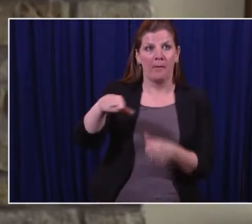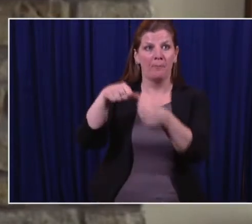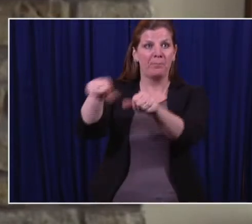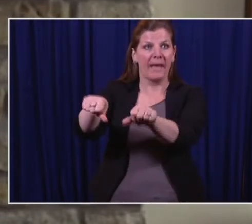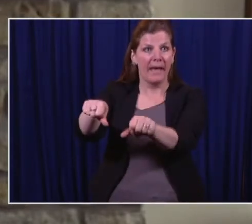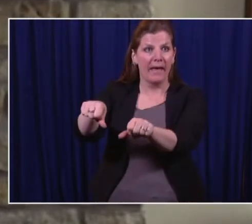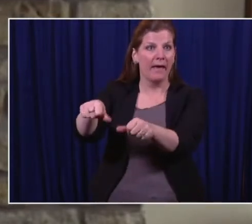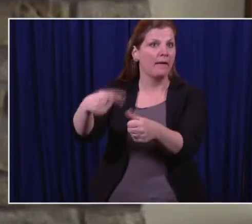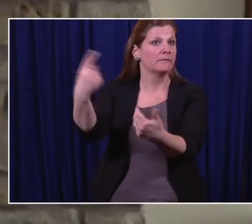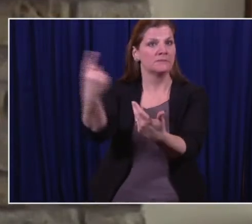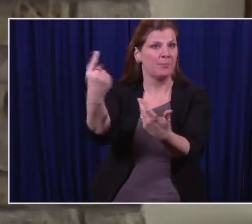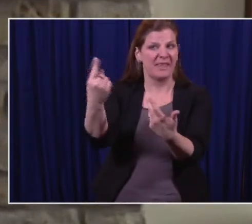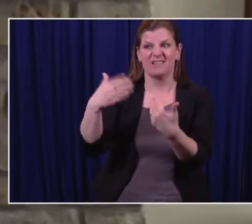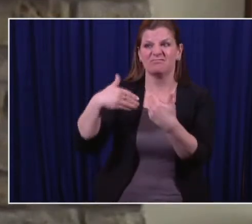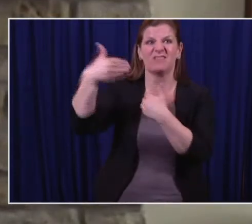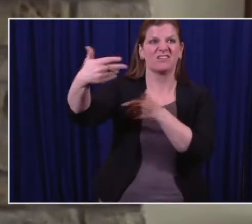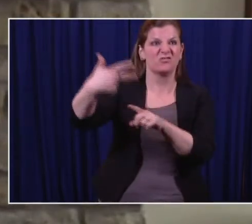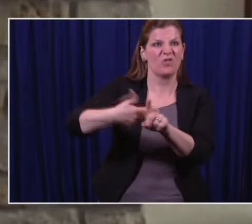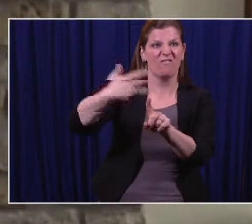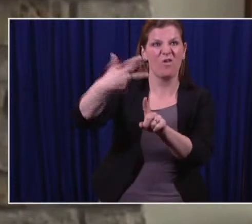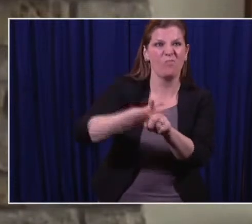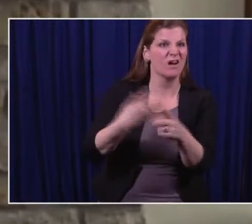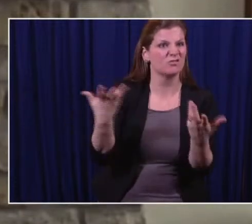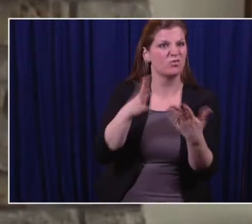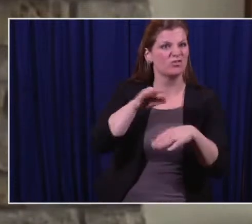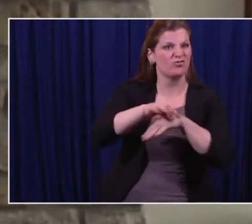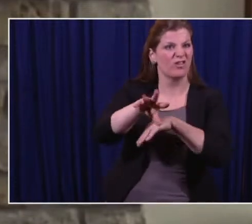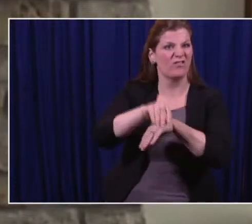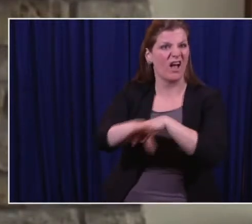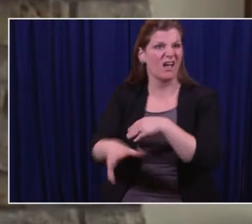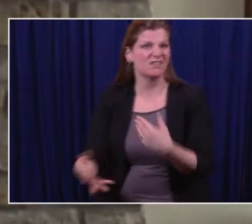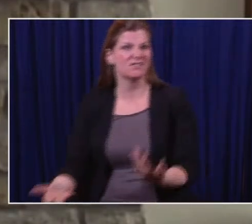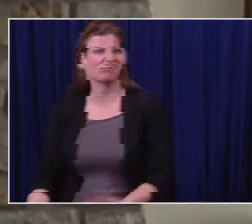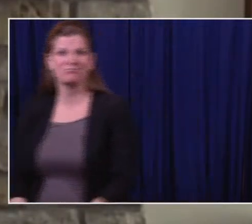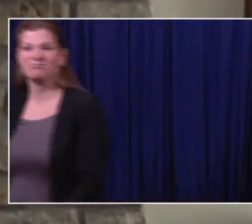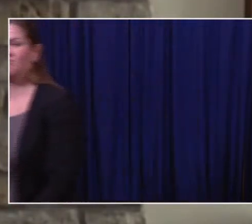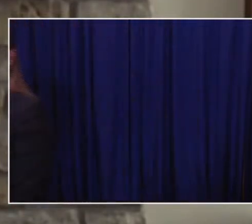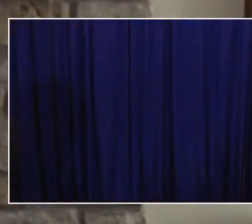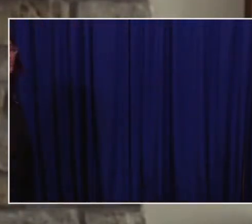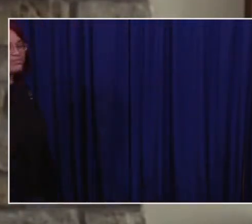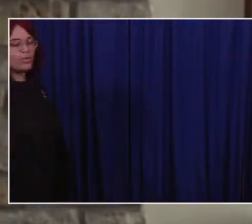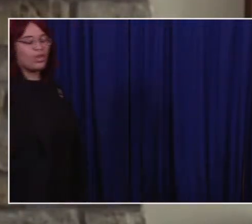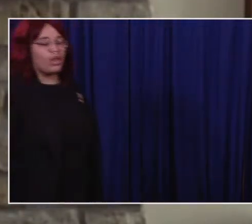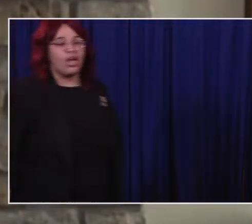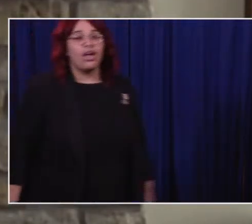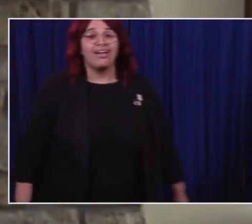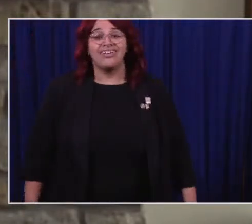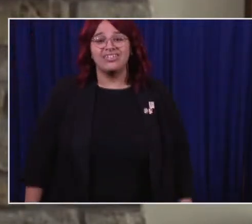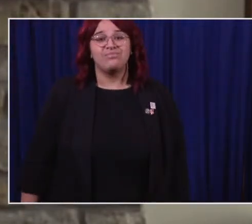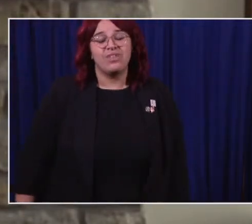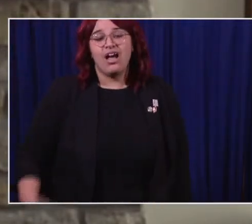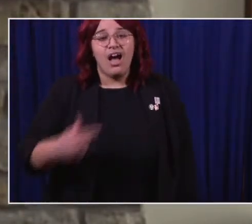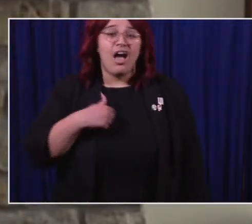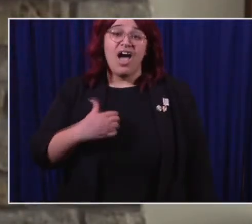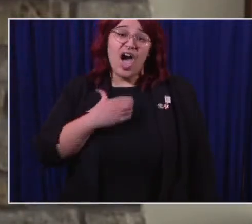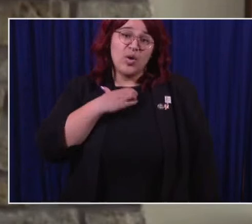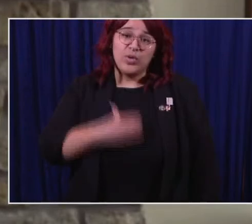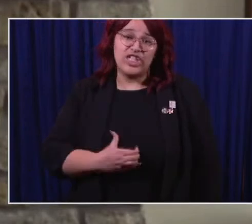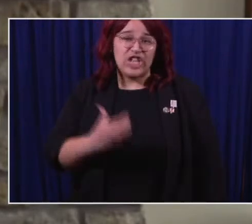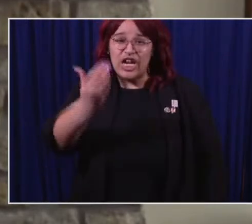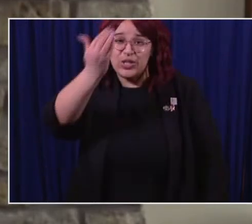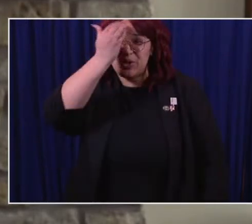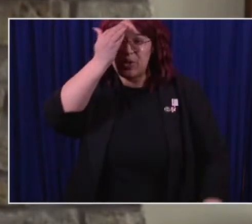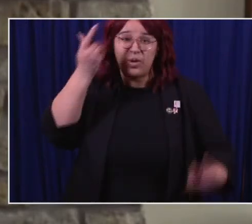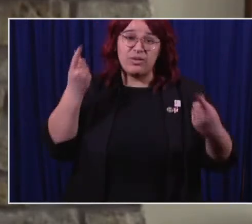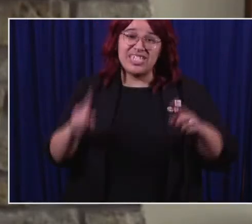away? Well, I wish I had a crystal ball, and I wish I knew what the future was going to be. And I'm not being sarcastic. I do wish I knew,